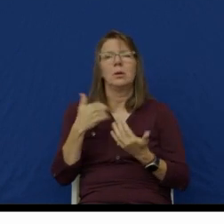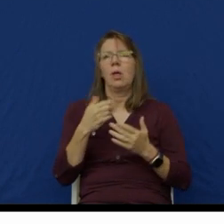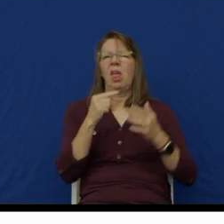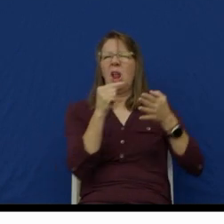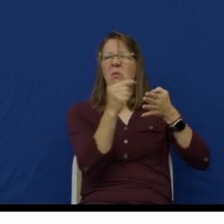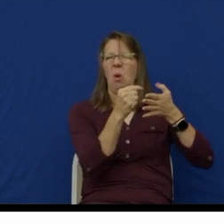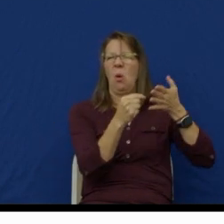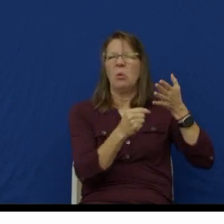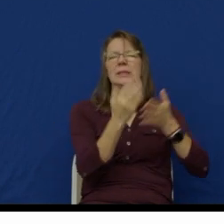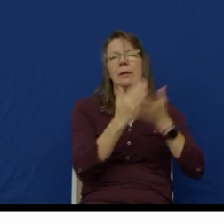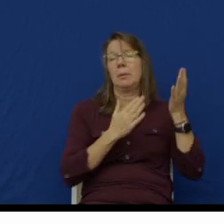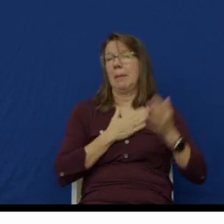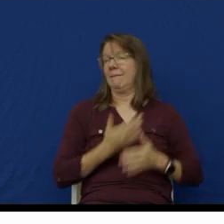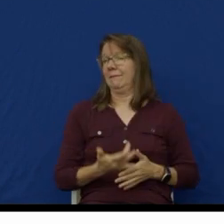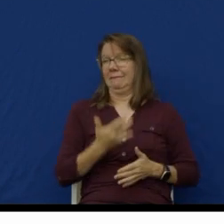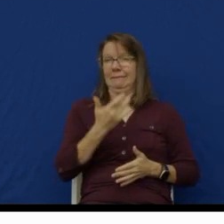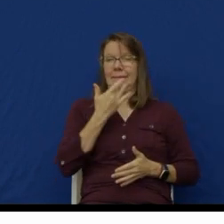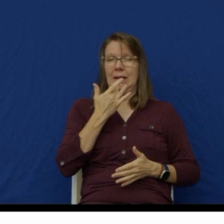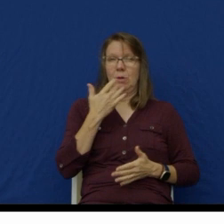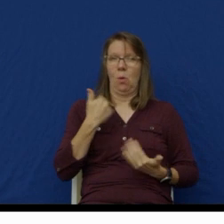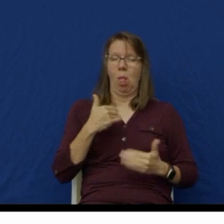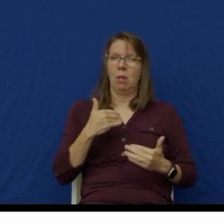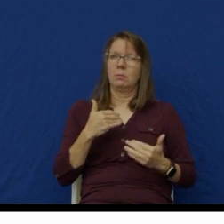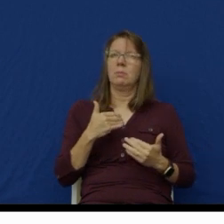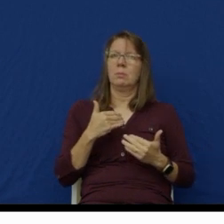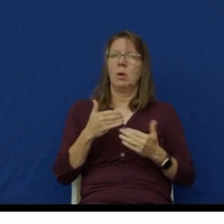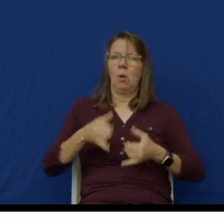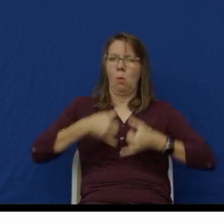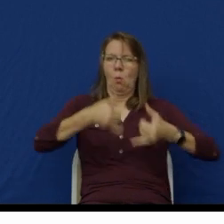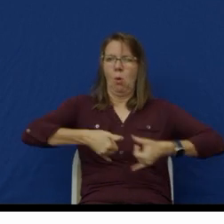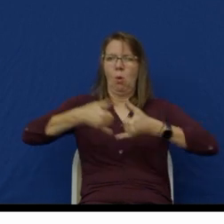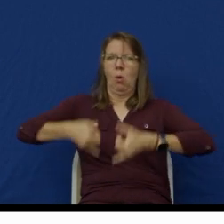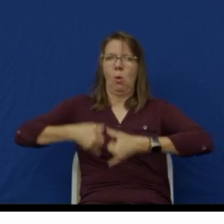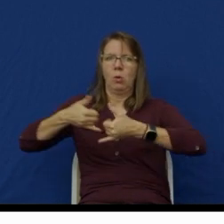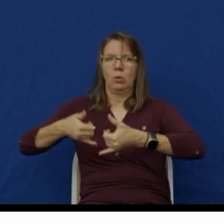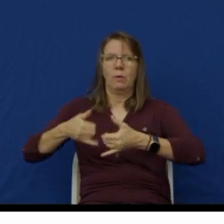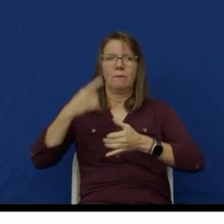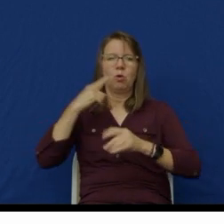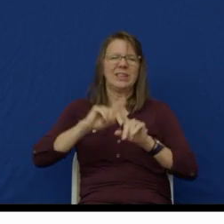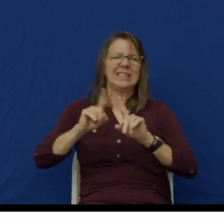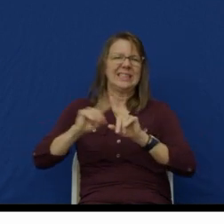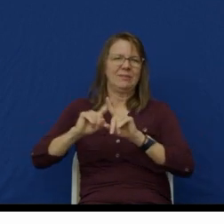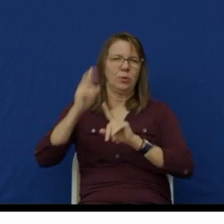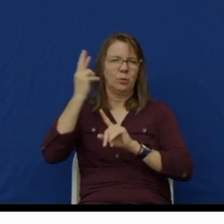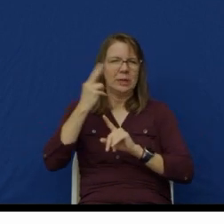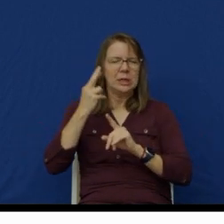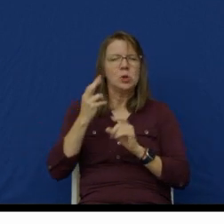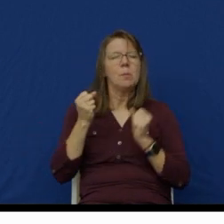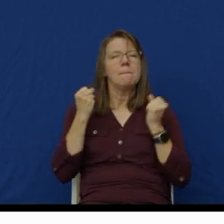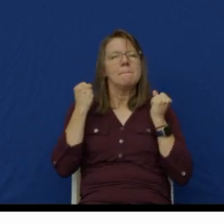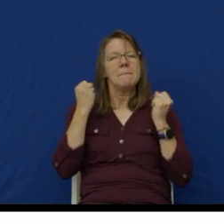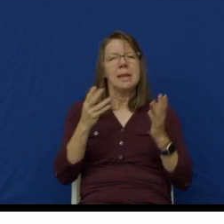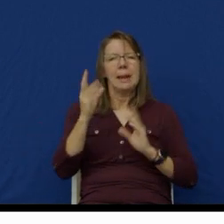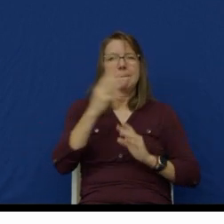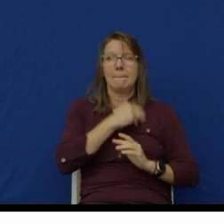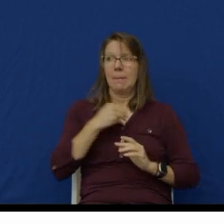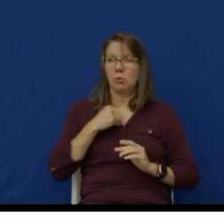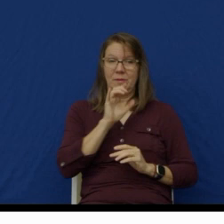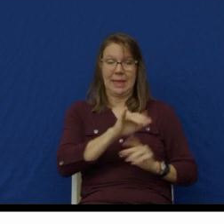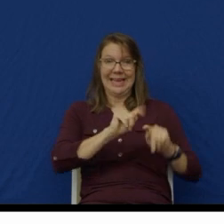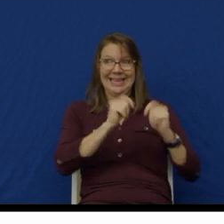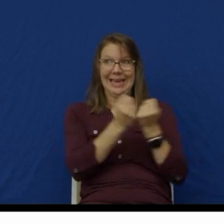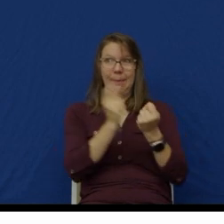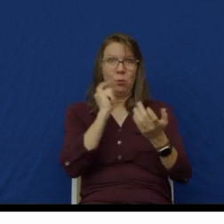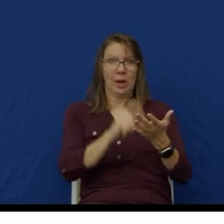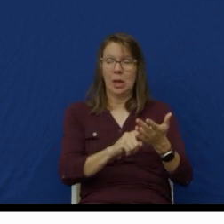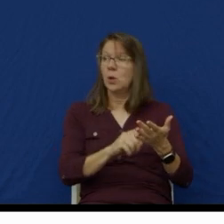rose to the top for a very good reason, and several different members of the team were recognized, and some of them are here today. So if you